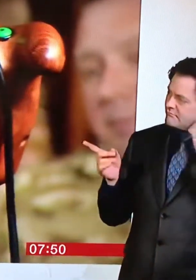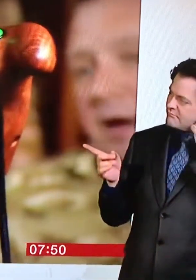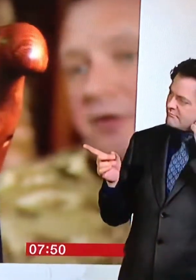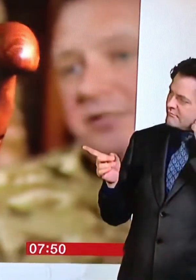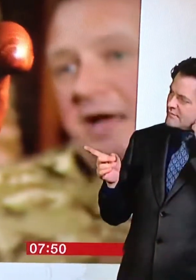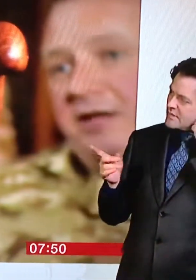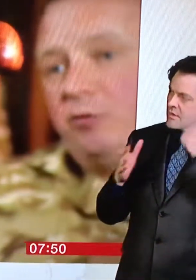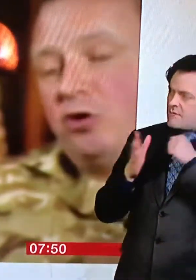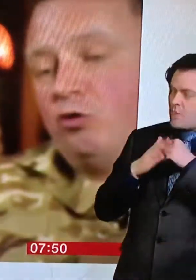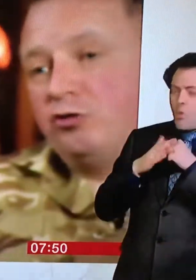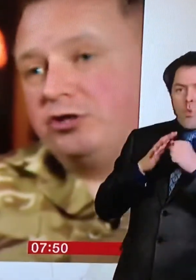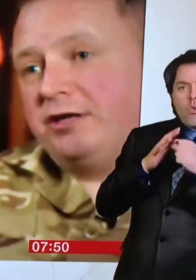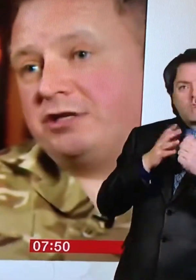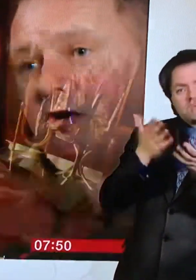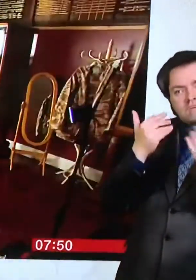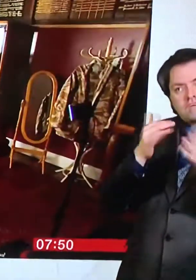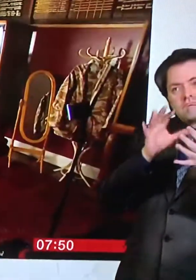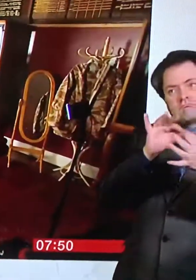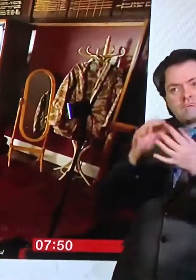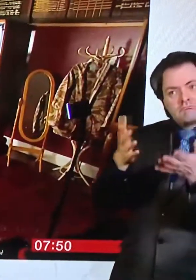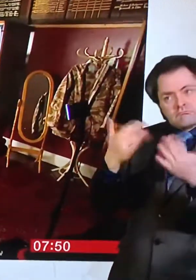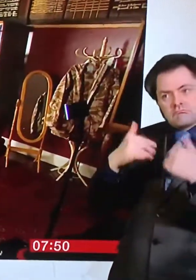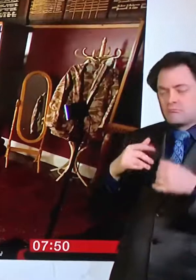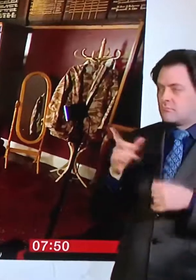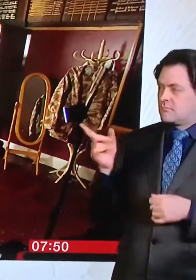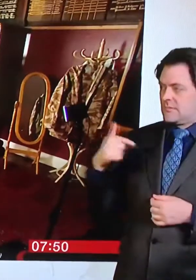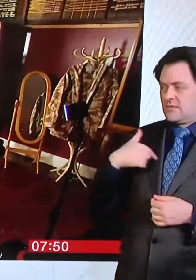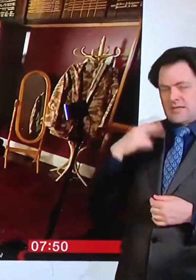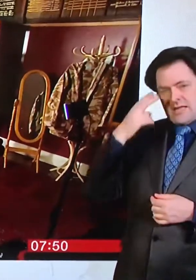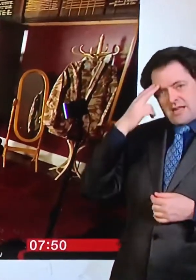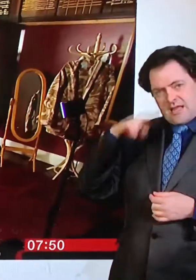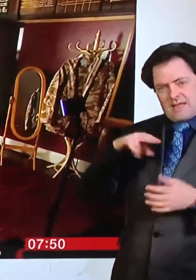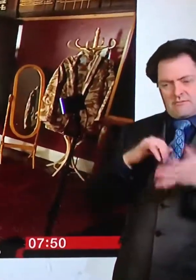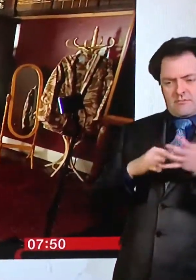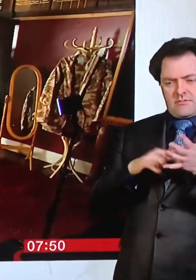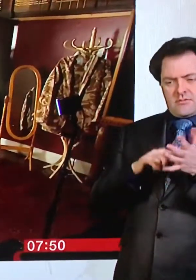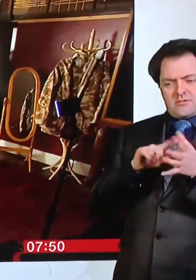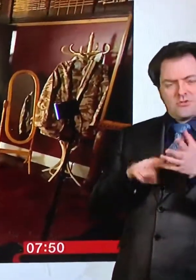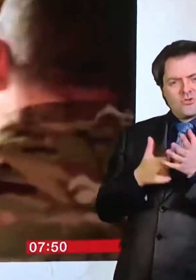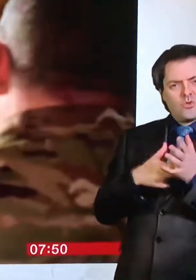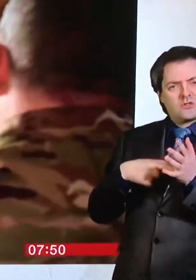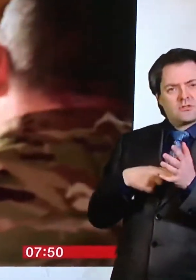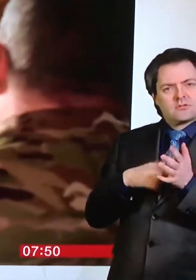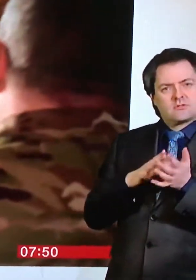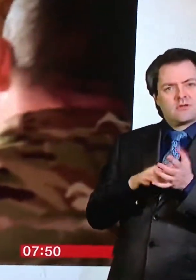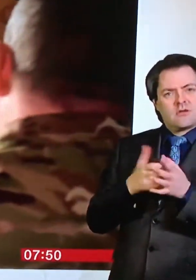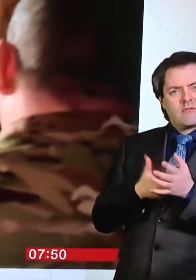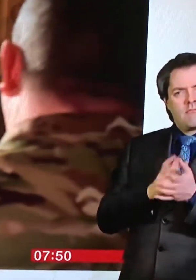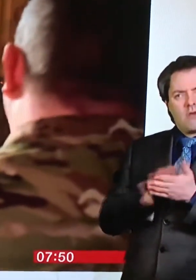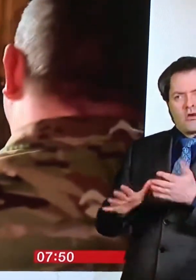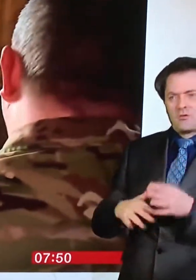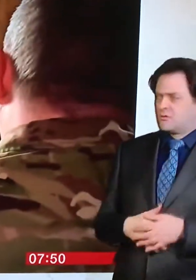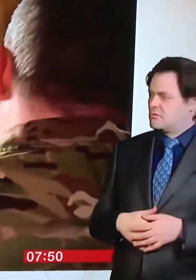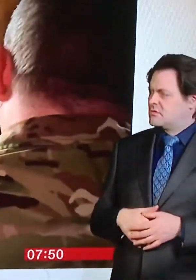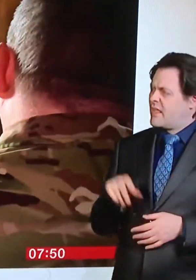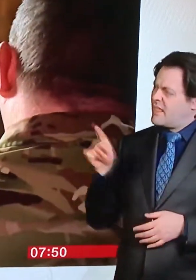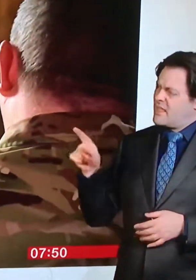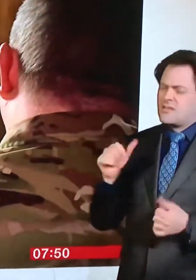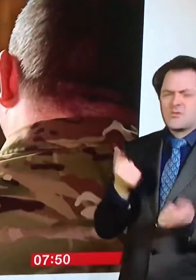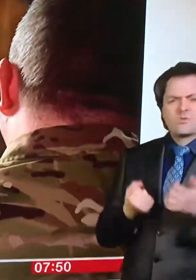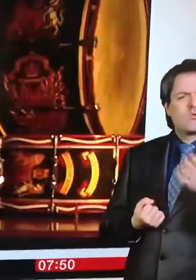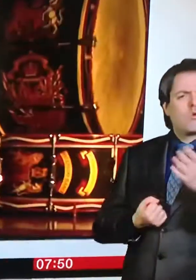to get in touch and take part. Okay, my name is Stuart Marsh. And this is a kind of a line in the sand moment. I think it's a great opportunity to capture